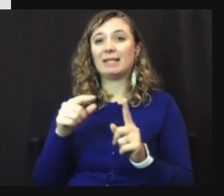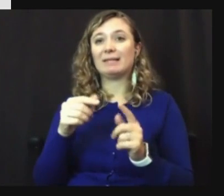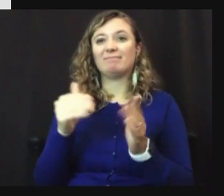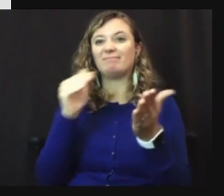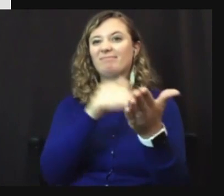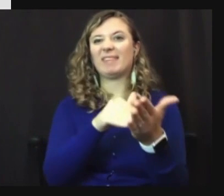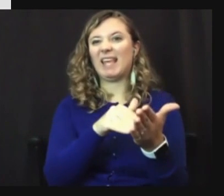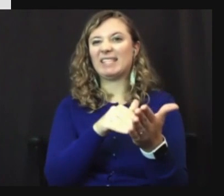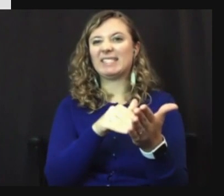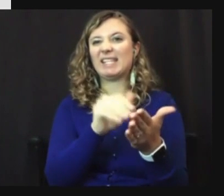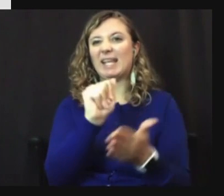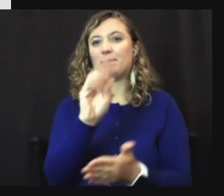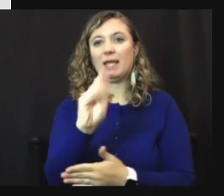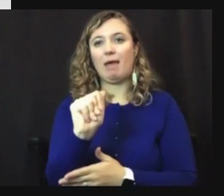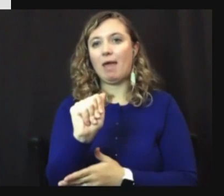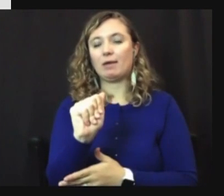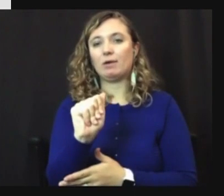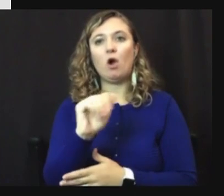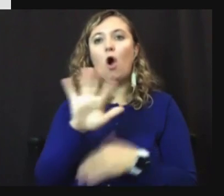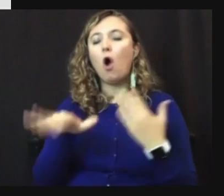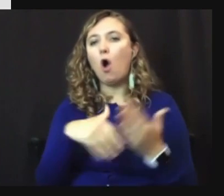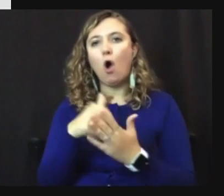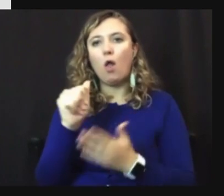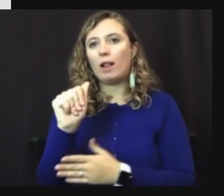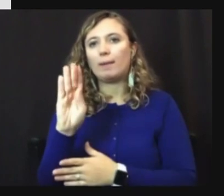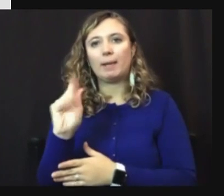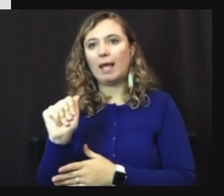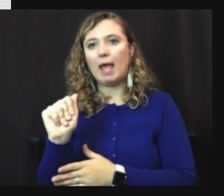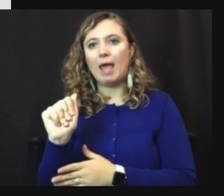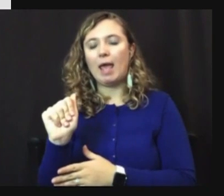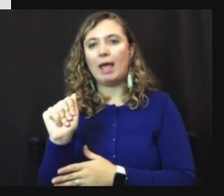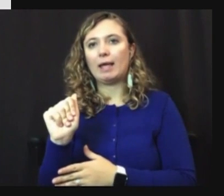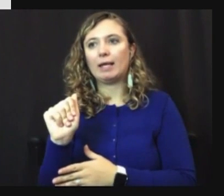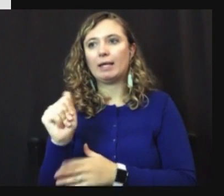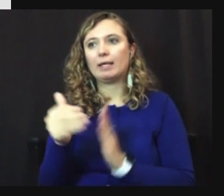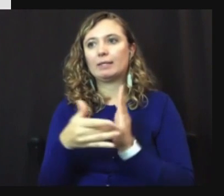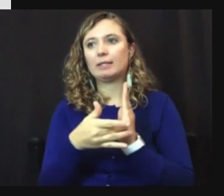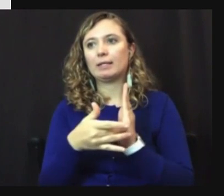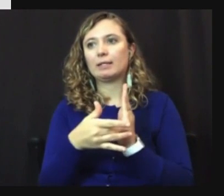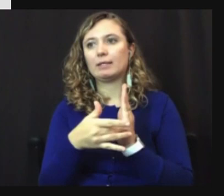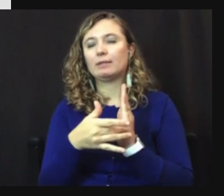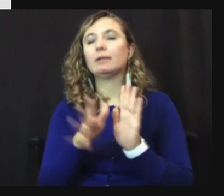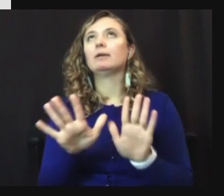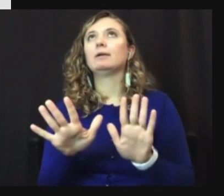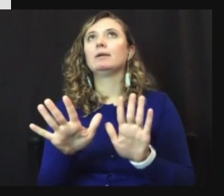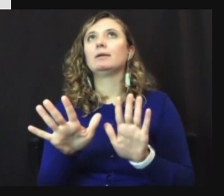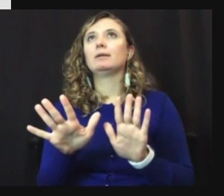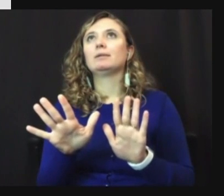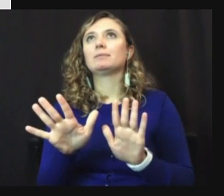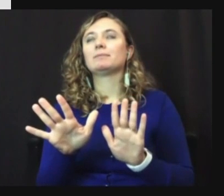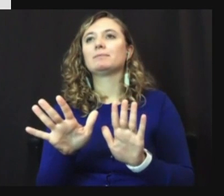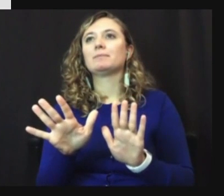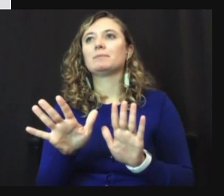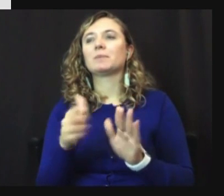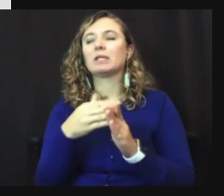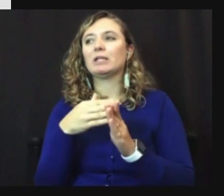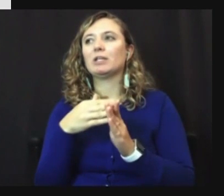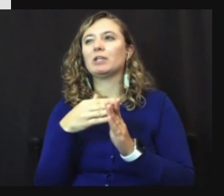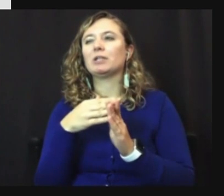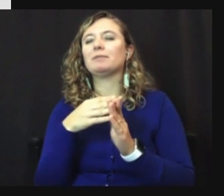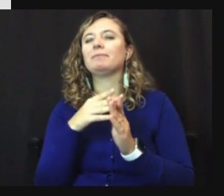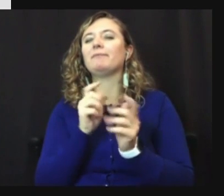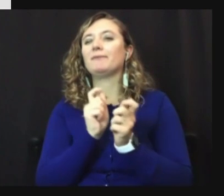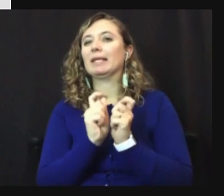So all ABA tech, I'm going to refine that before I get to that whole sentence.